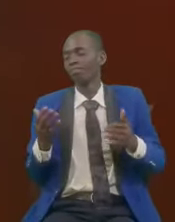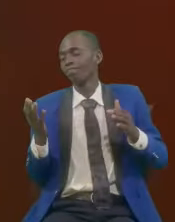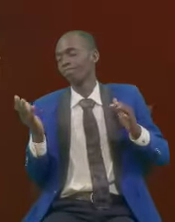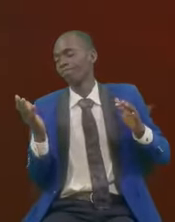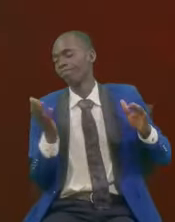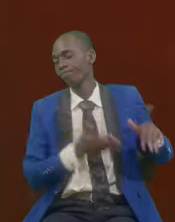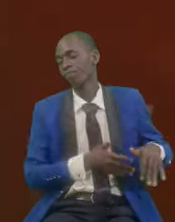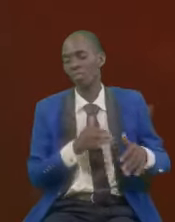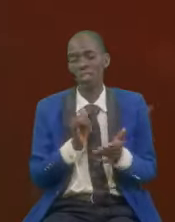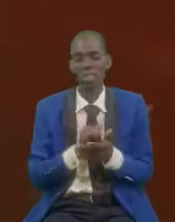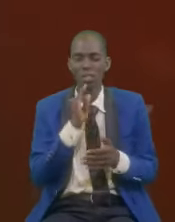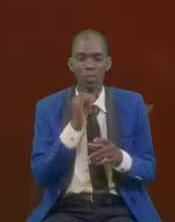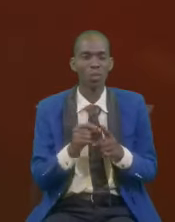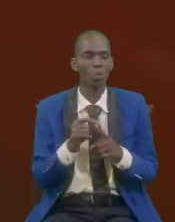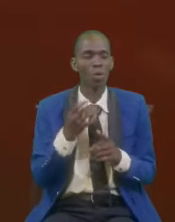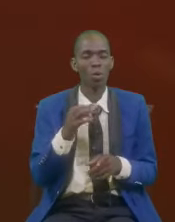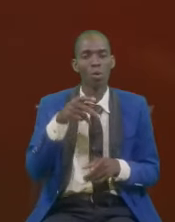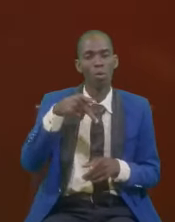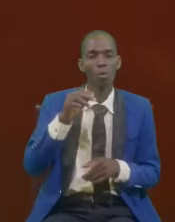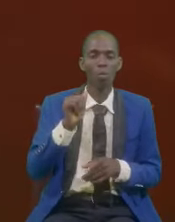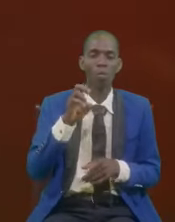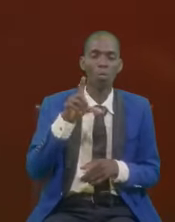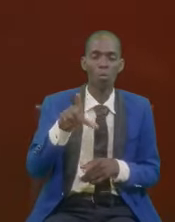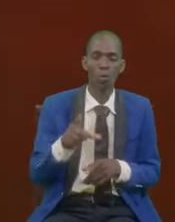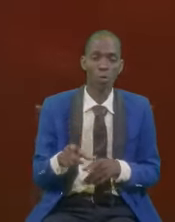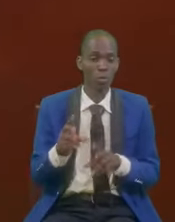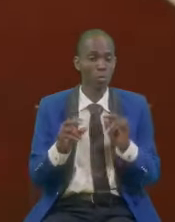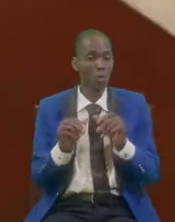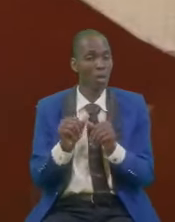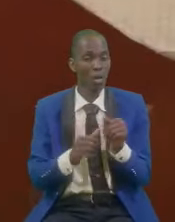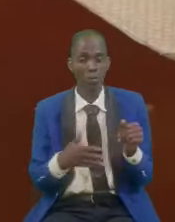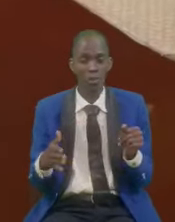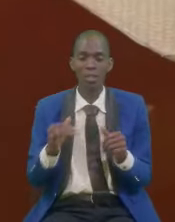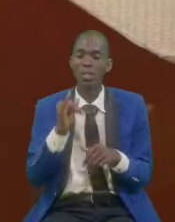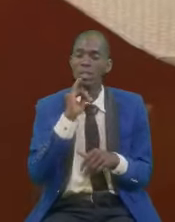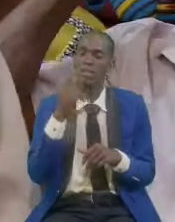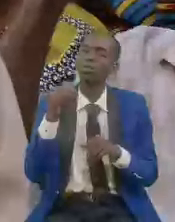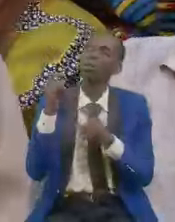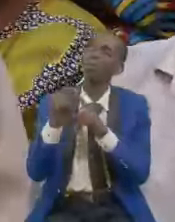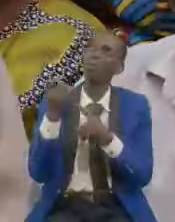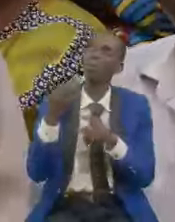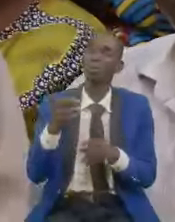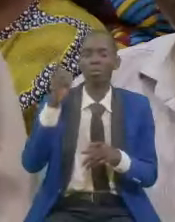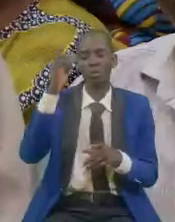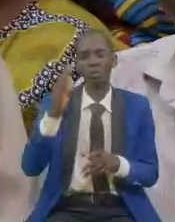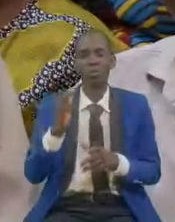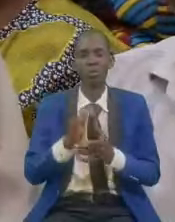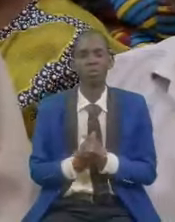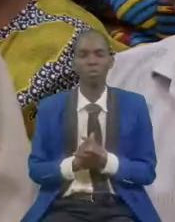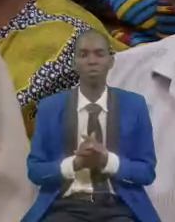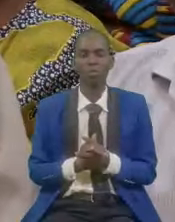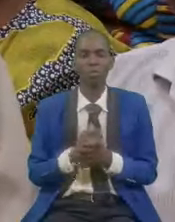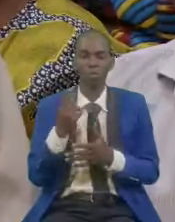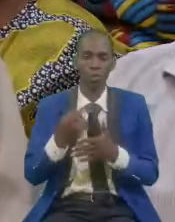of Paul. Everything is the word of God. I said everything is the word of God. What you read